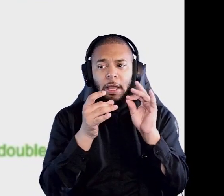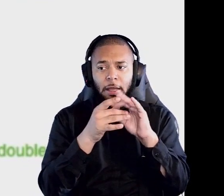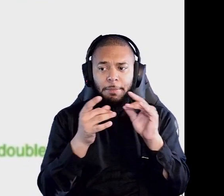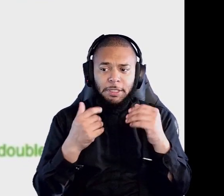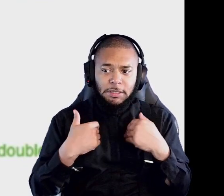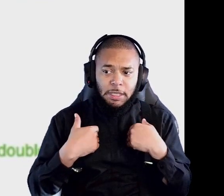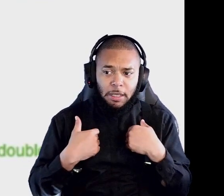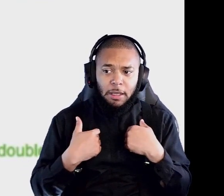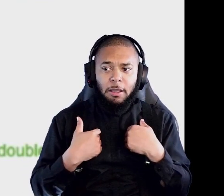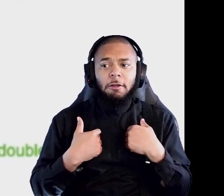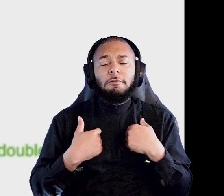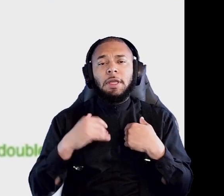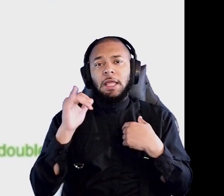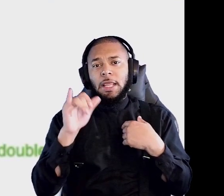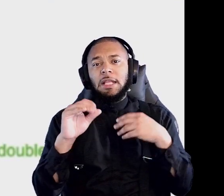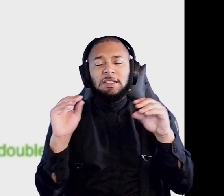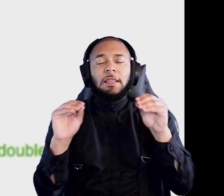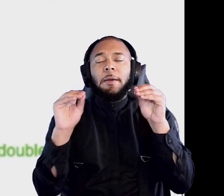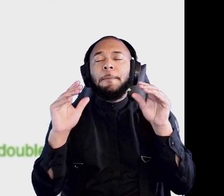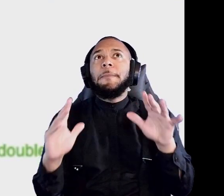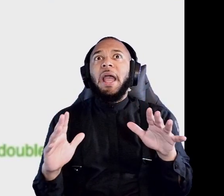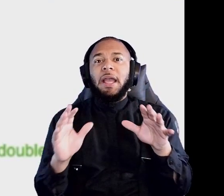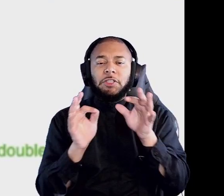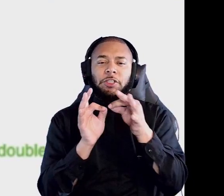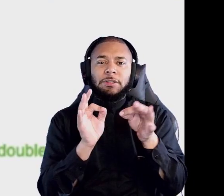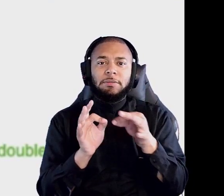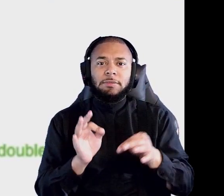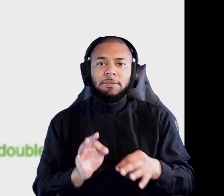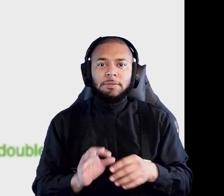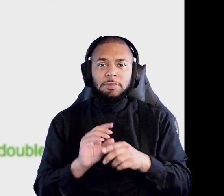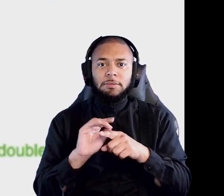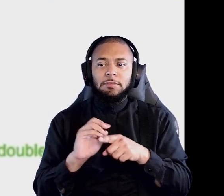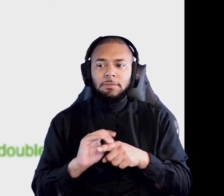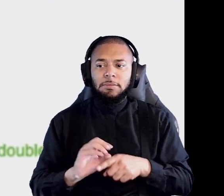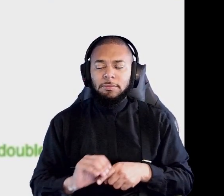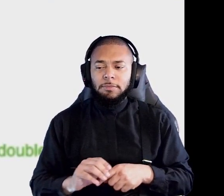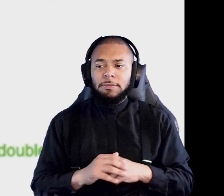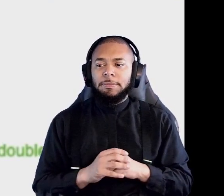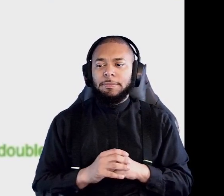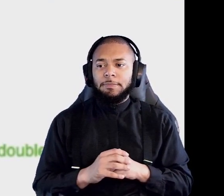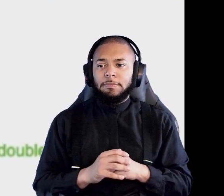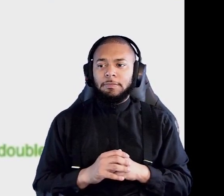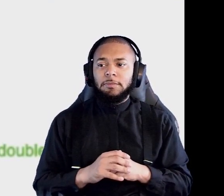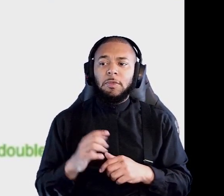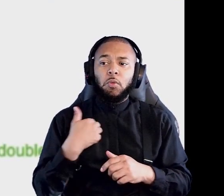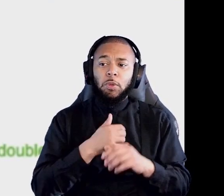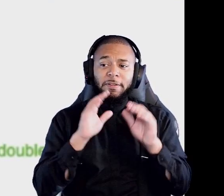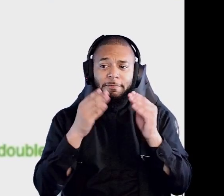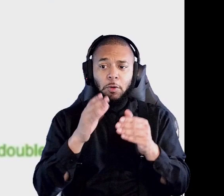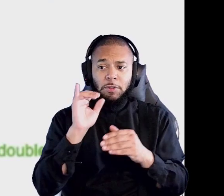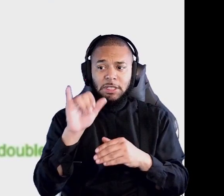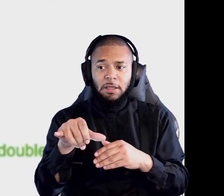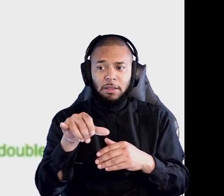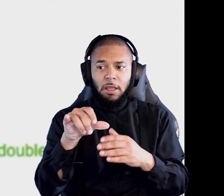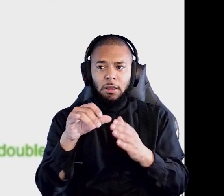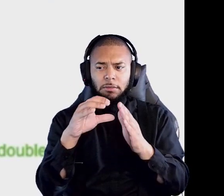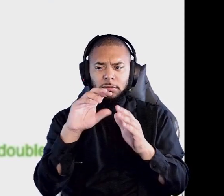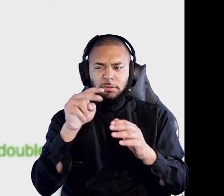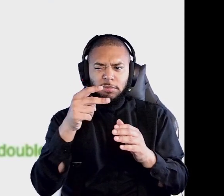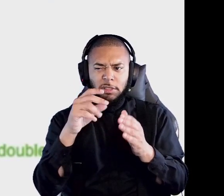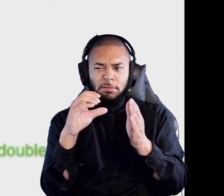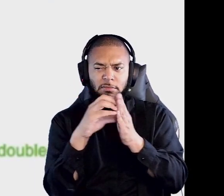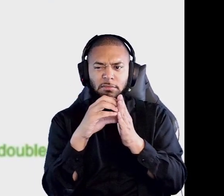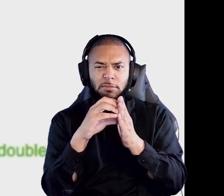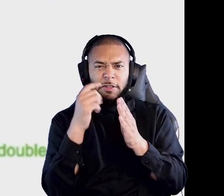is where all the magic is happening, all the code. We'll be focused on this code during the next